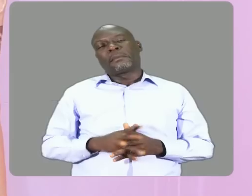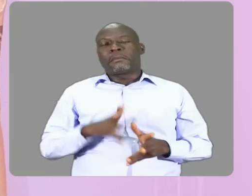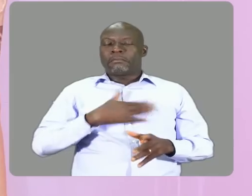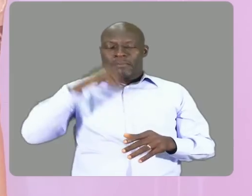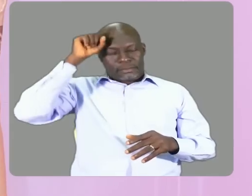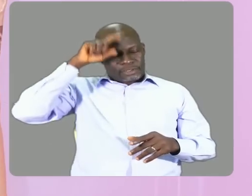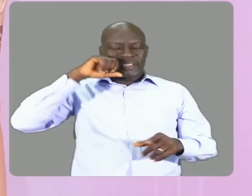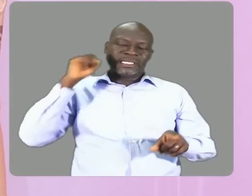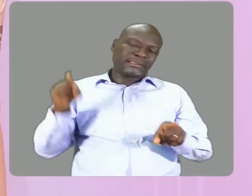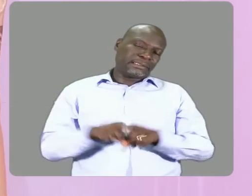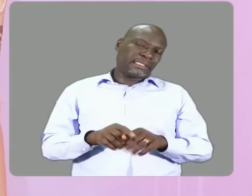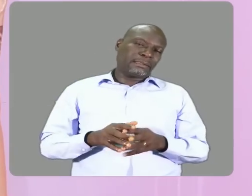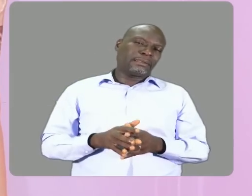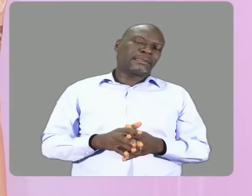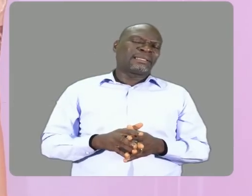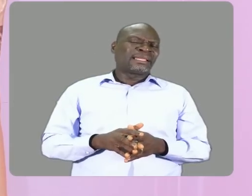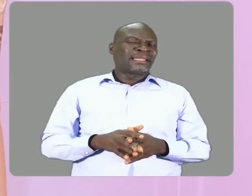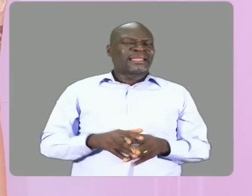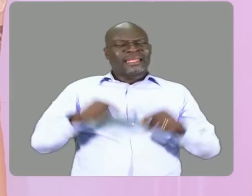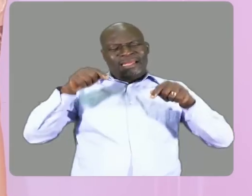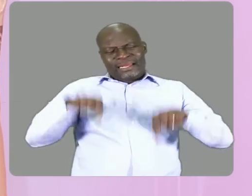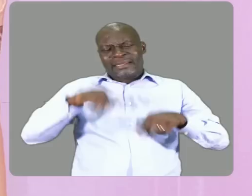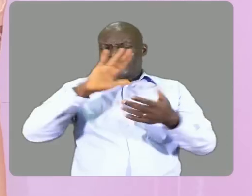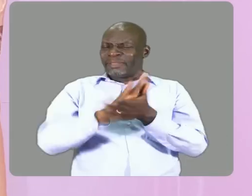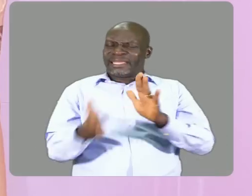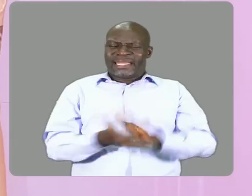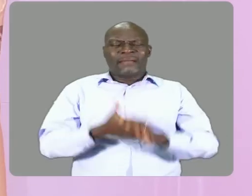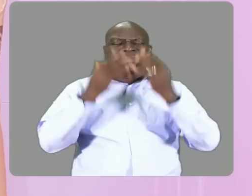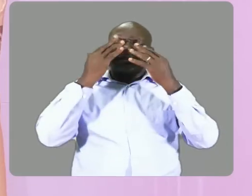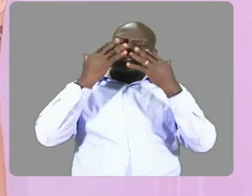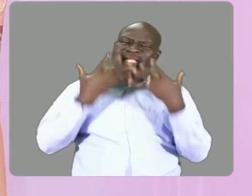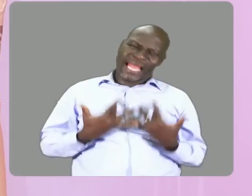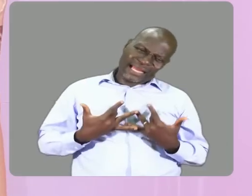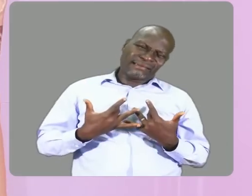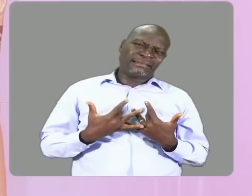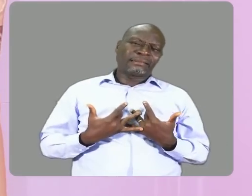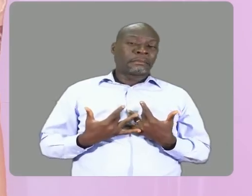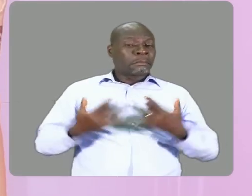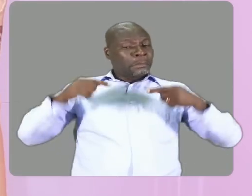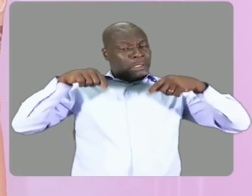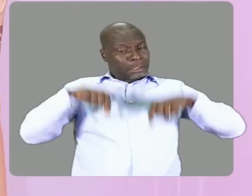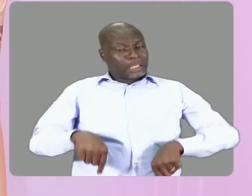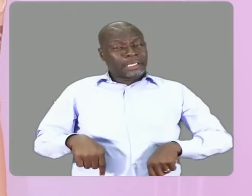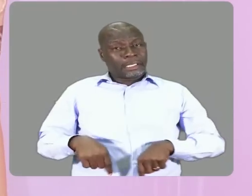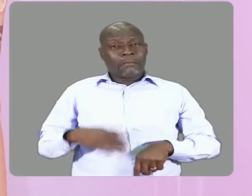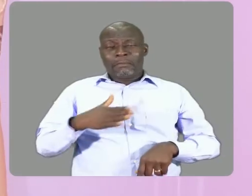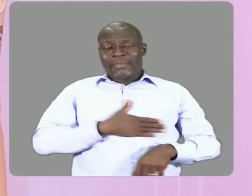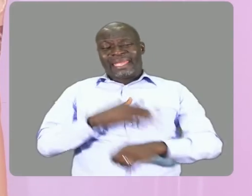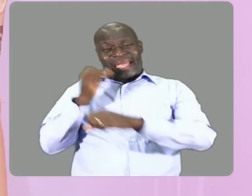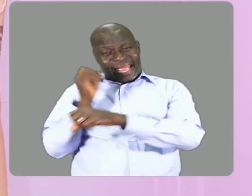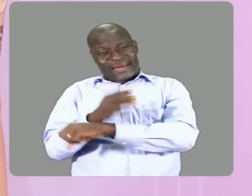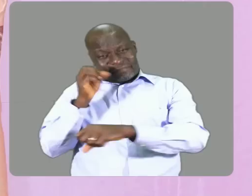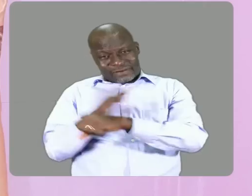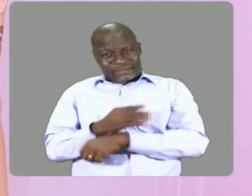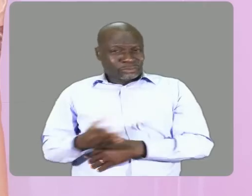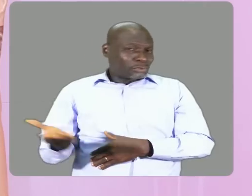bidafo asem wei abeye awrehuo na na no pai mitumo a mote Ghana